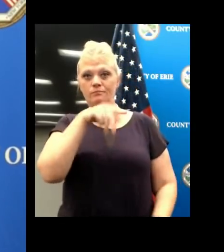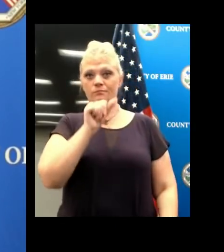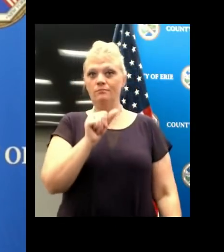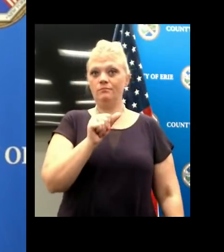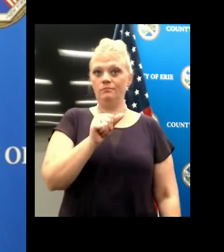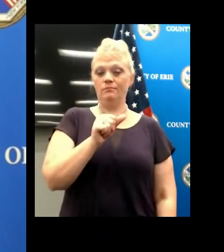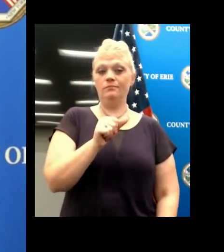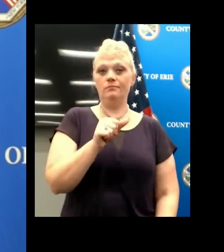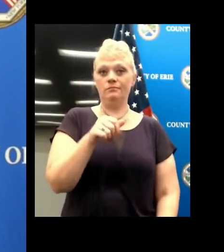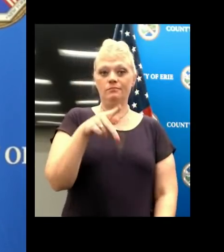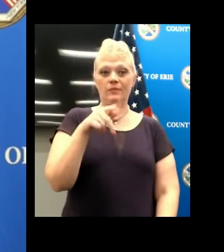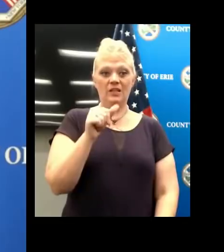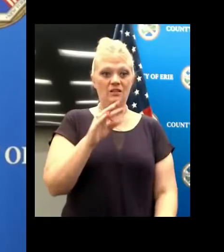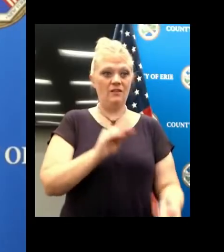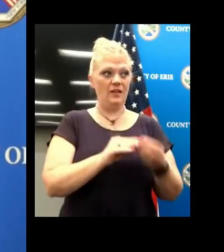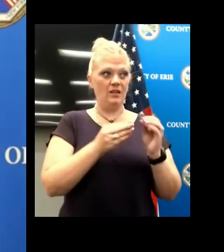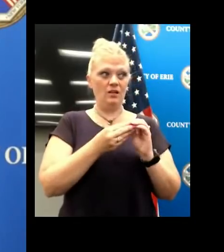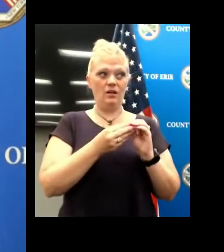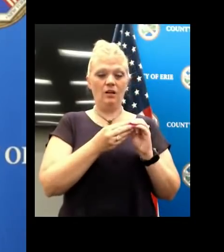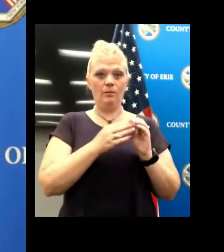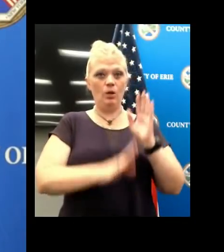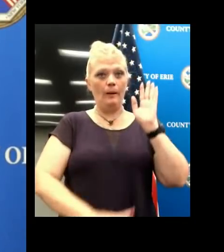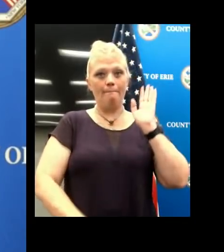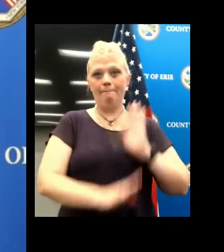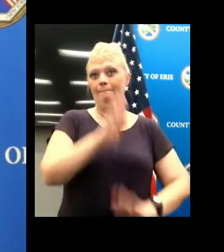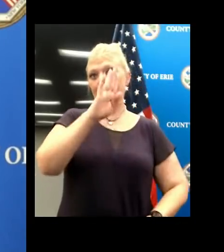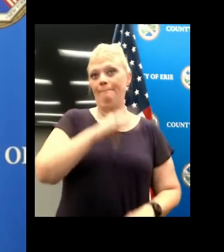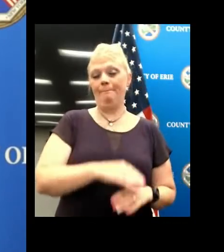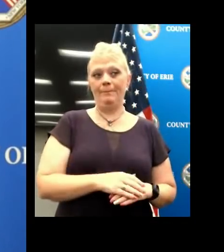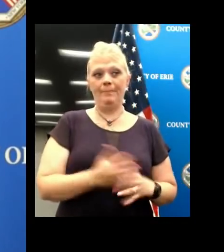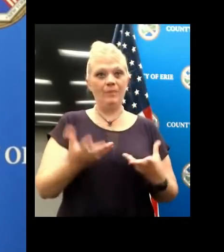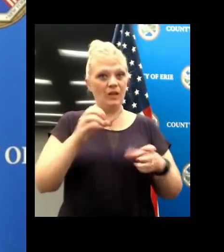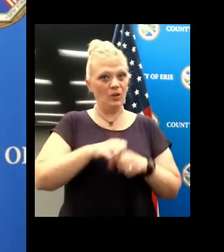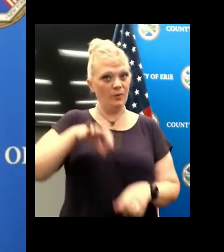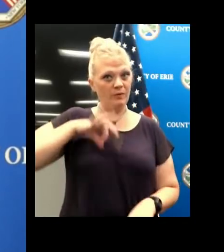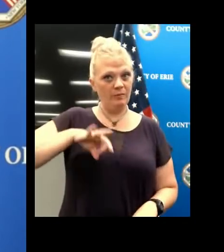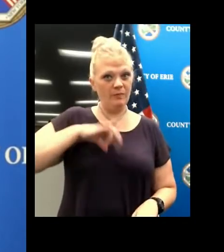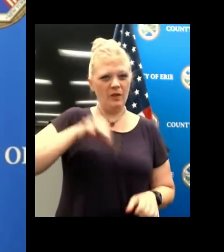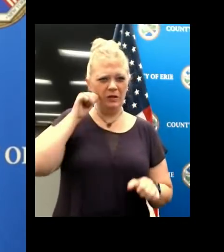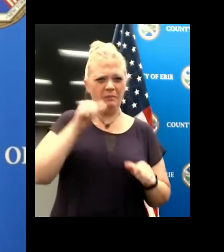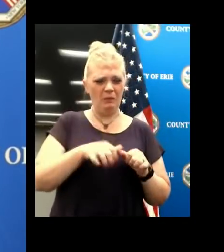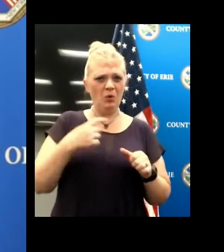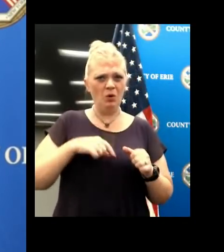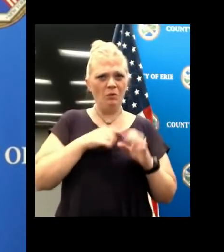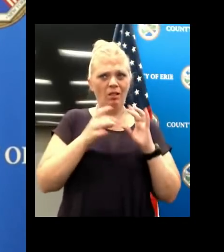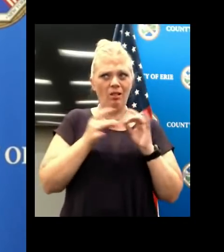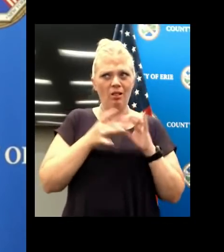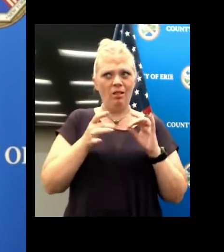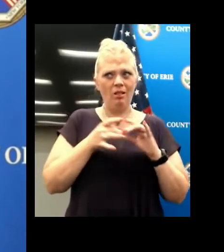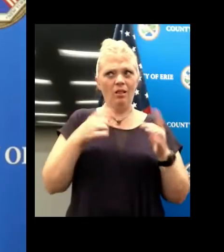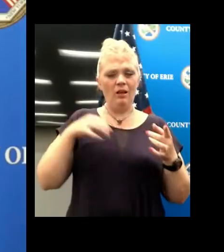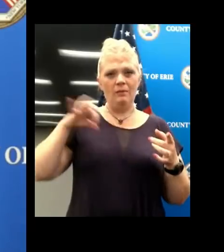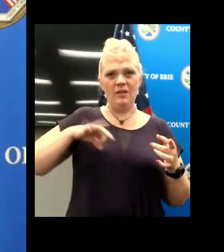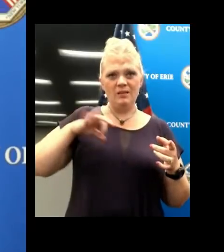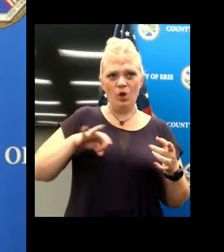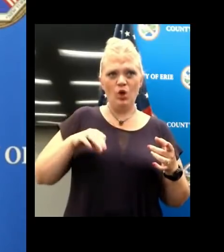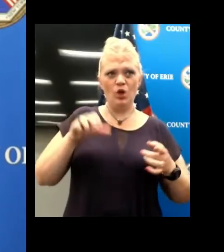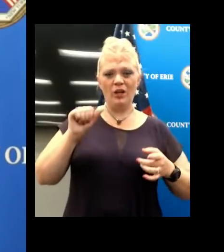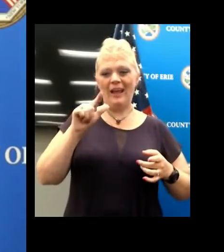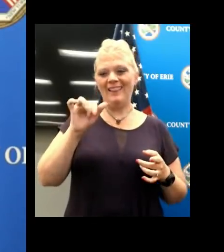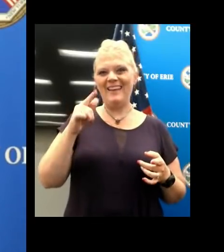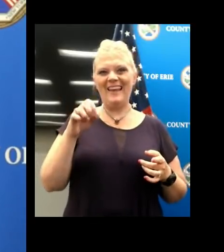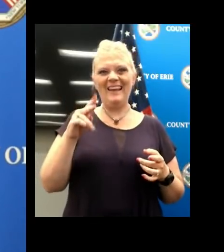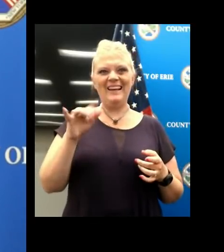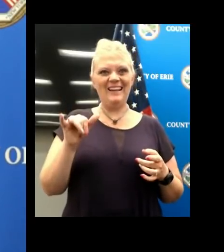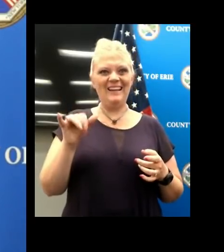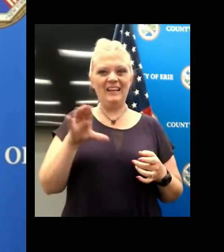When Pennsylvania's numbers went very high, including in Pittsburgh. Remember how we talked about Pittsburgh, Allegheny County was much lower